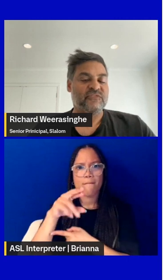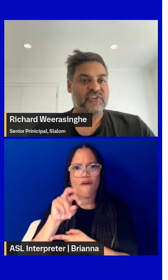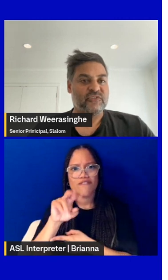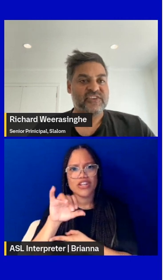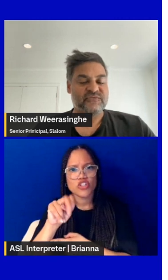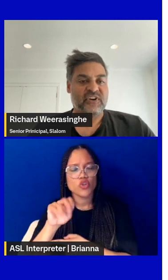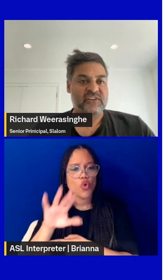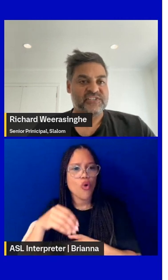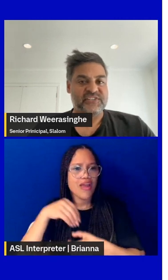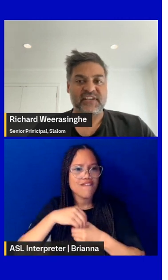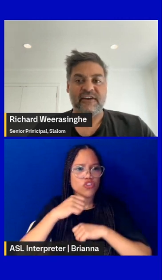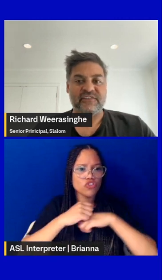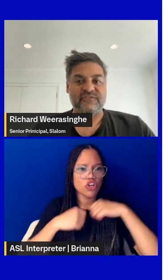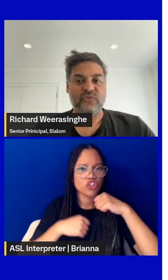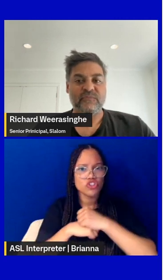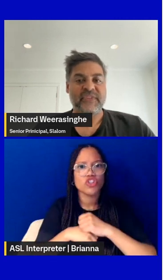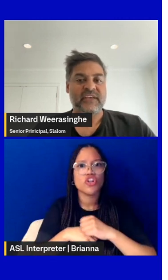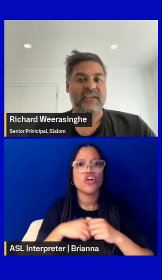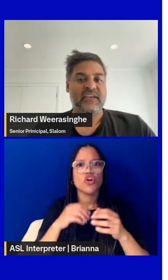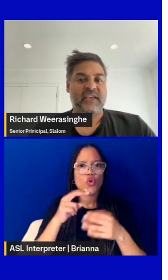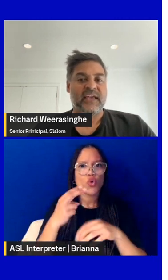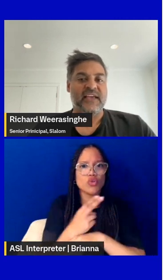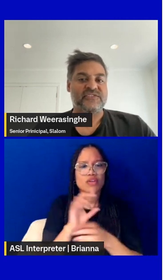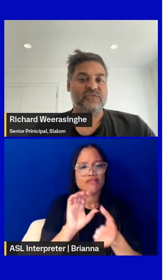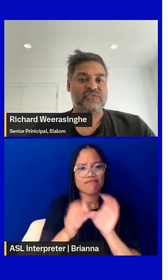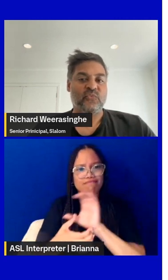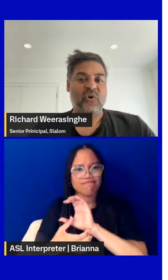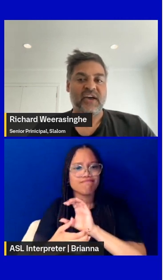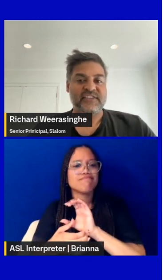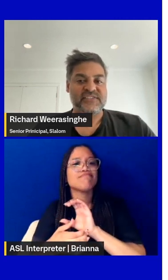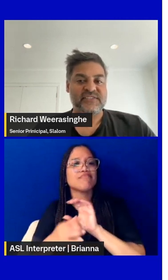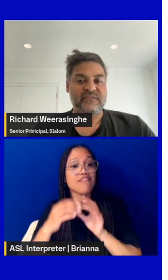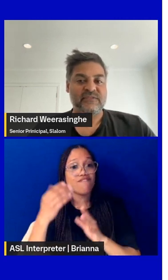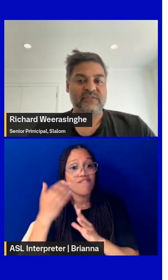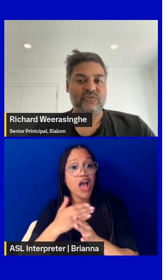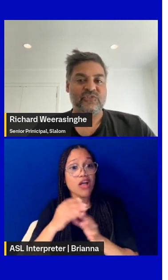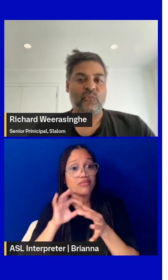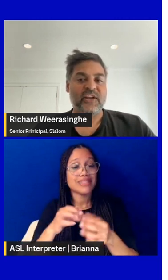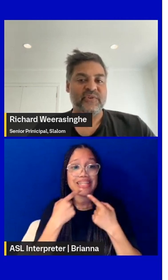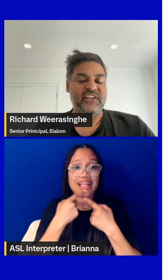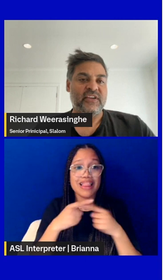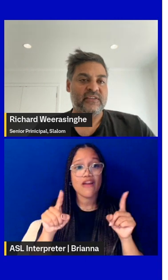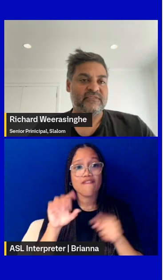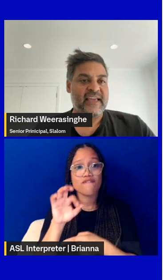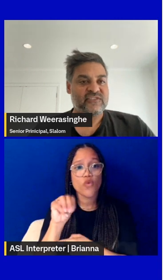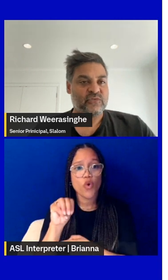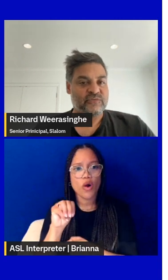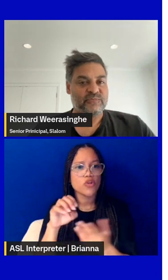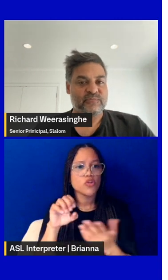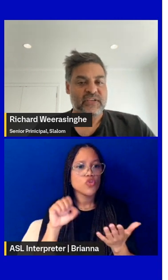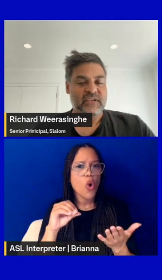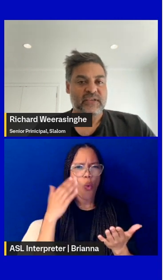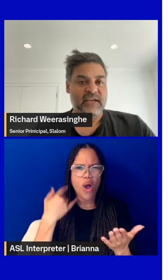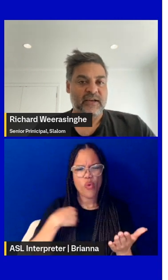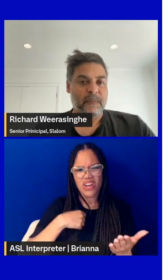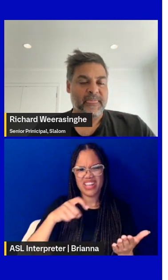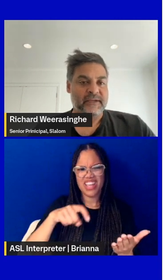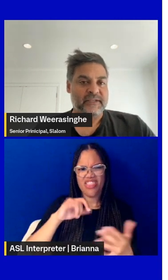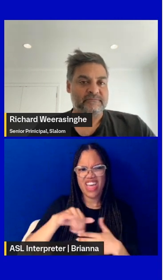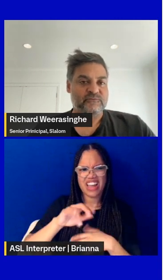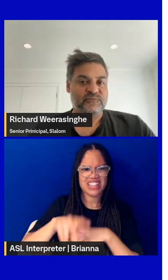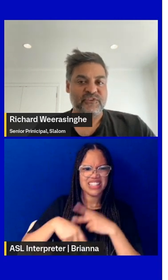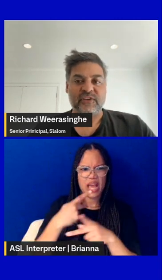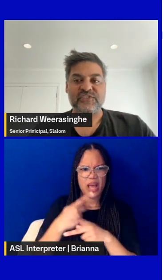using configuration files in a declarative form. And so why do we need that sort